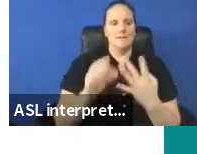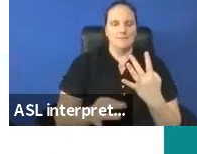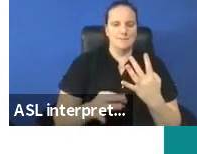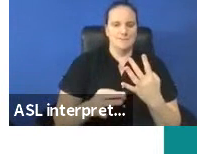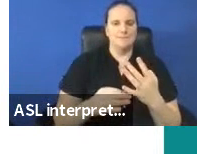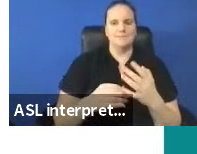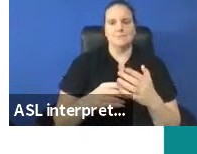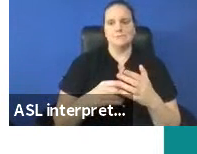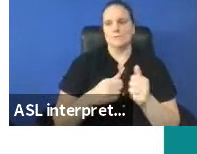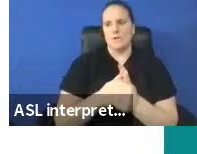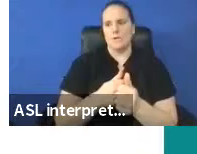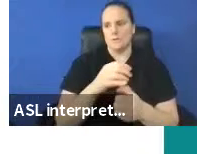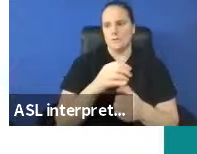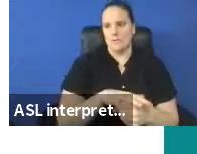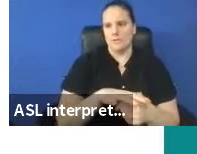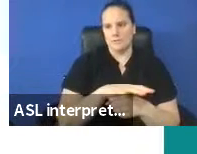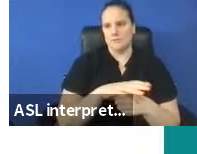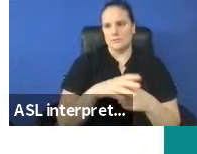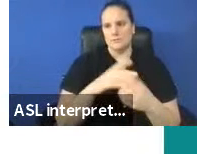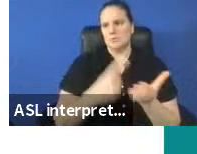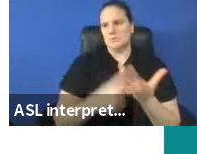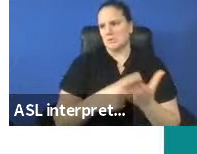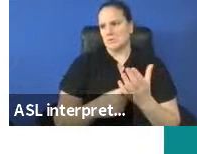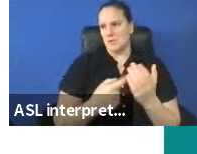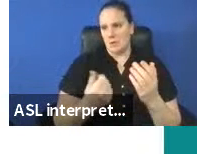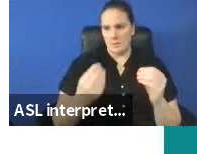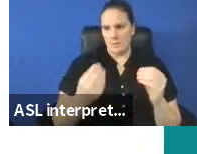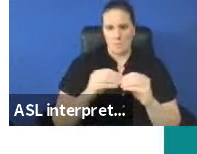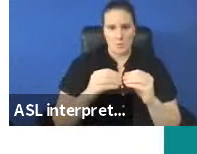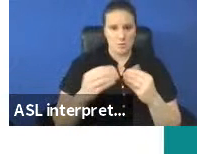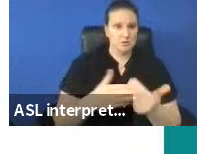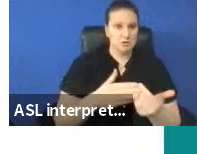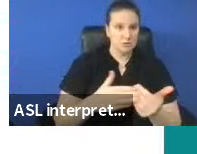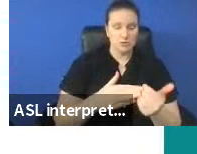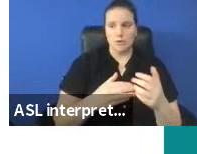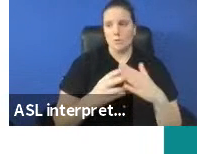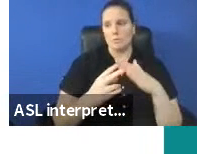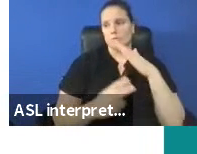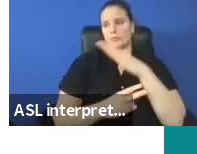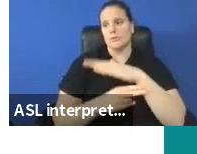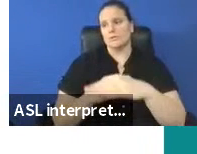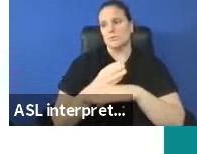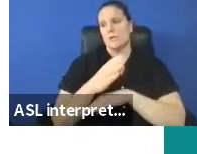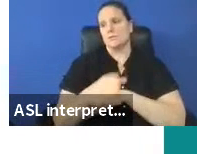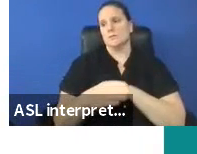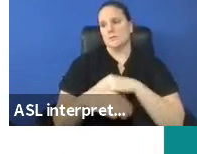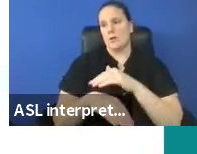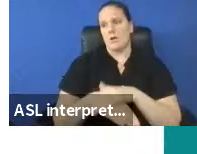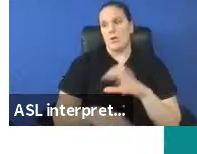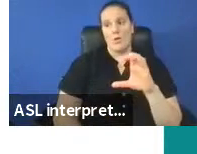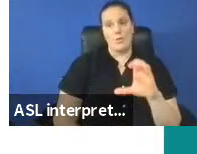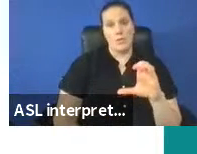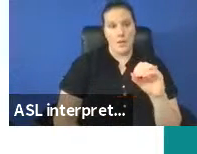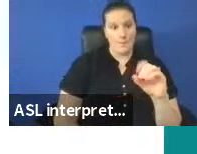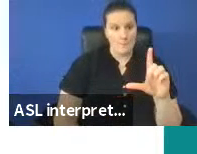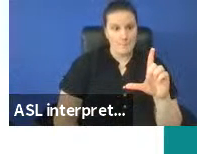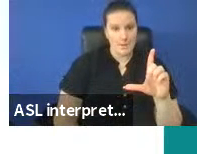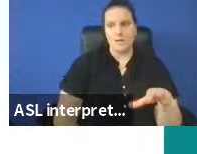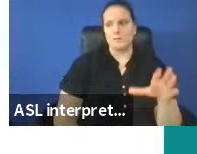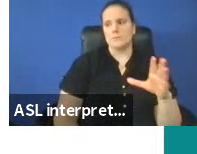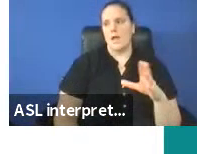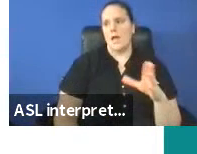areas, just to make discussions of them a little bit easier. The bridge crossing over the Columbia and the alignment of that